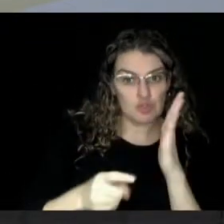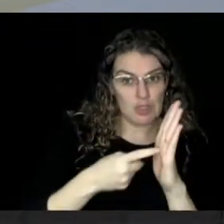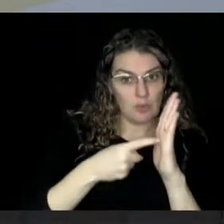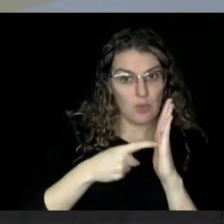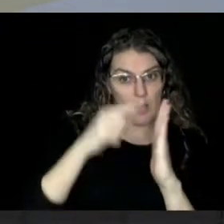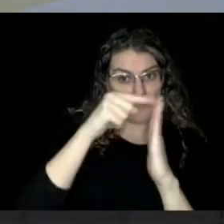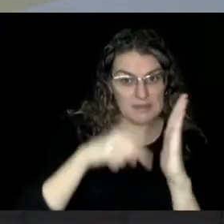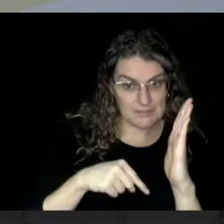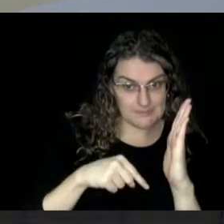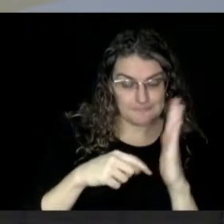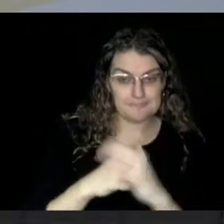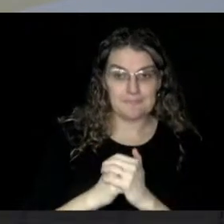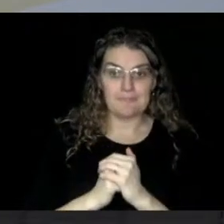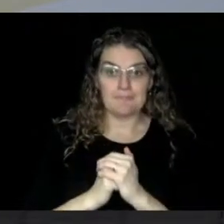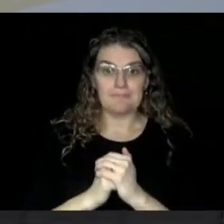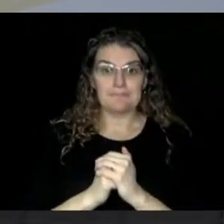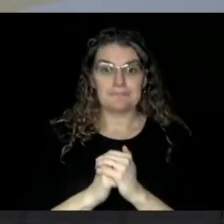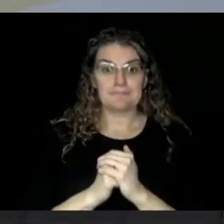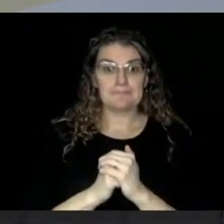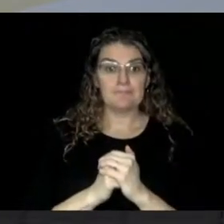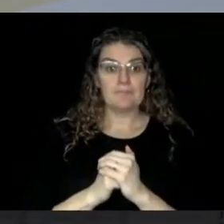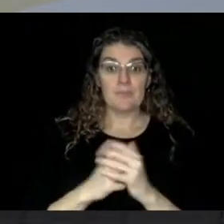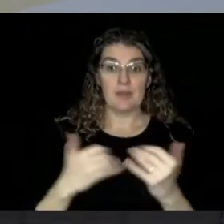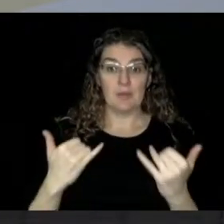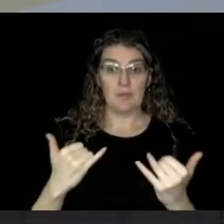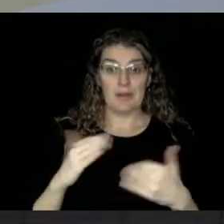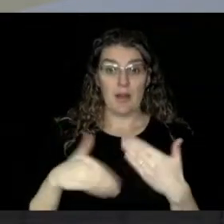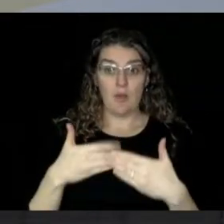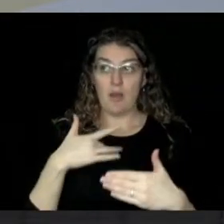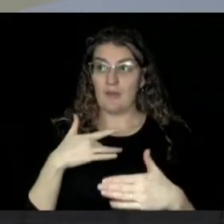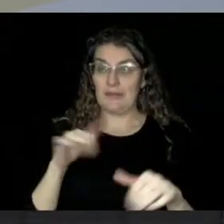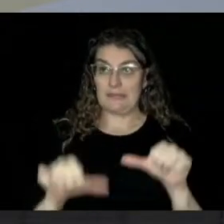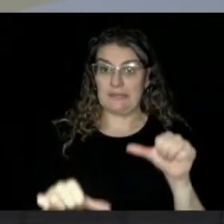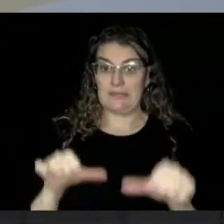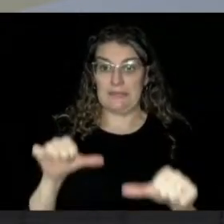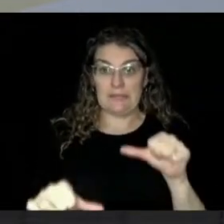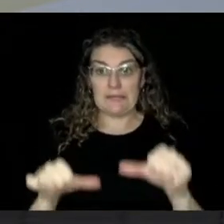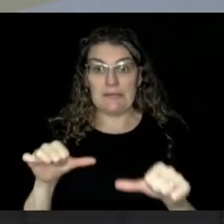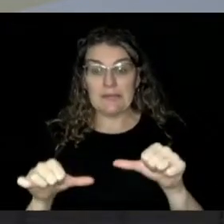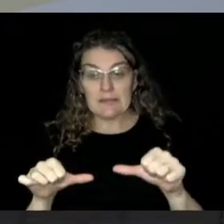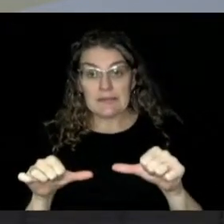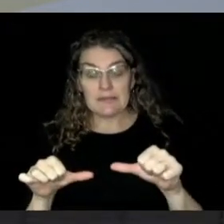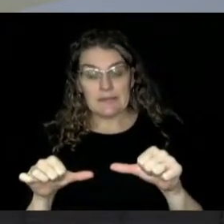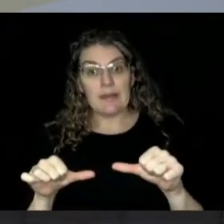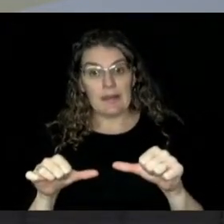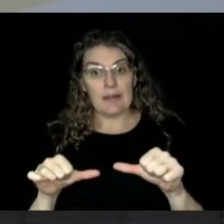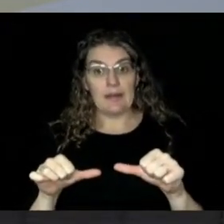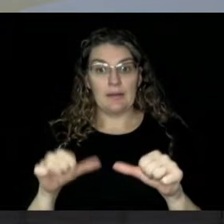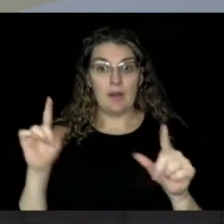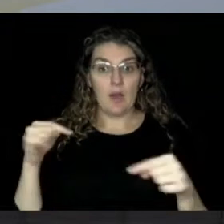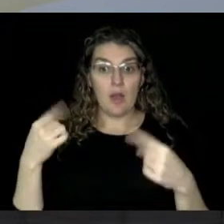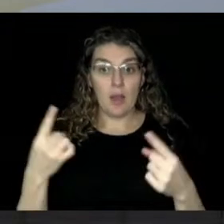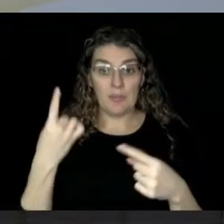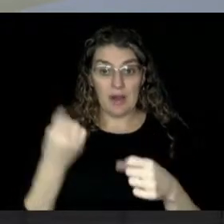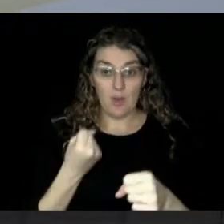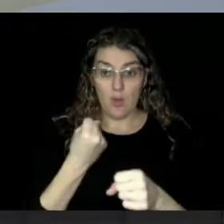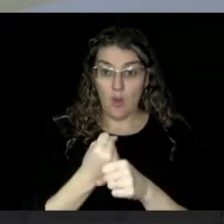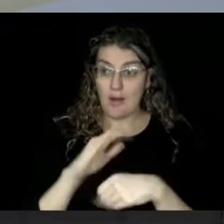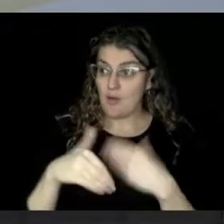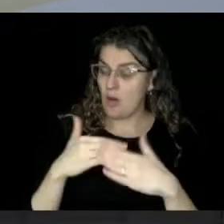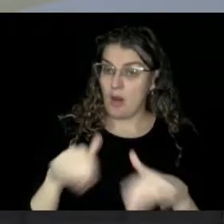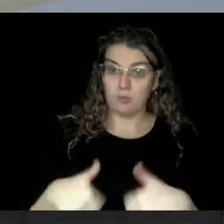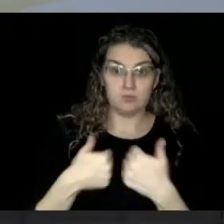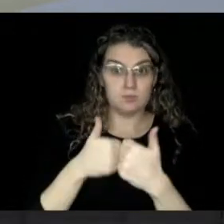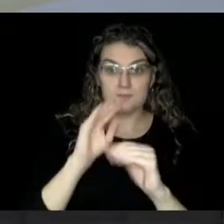It is understandable that we are all feeling weary from the pandemic, and the past year has been challenging for everyone.